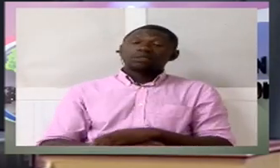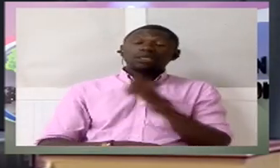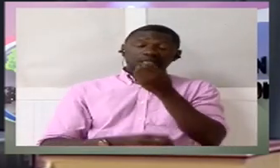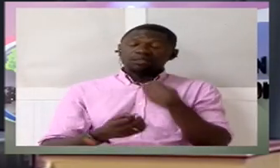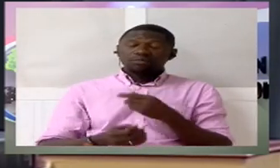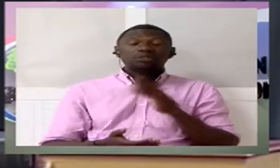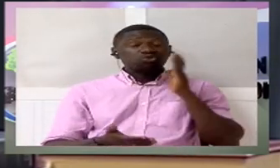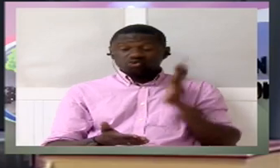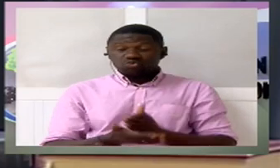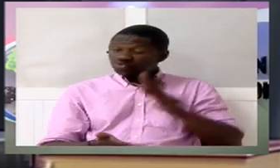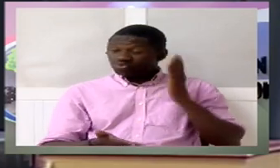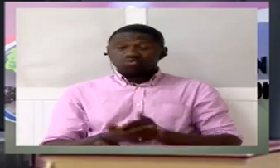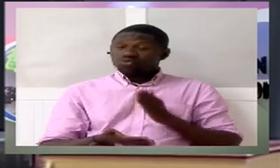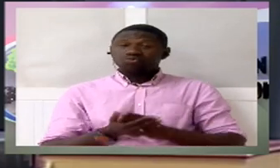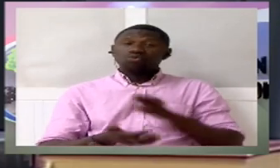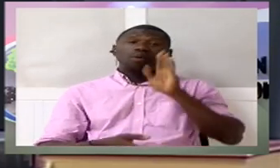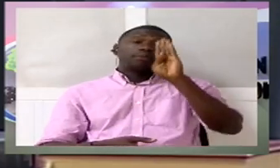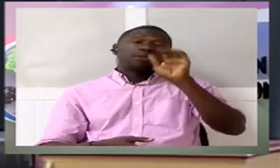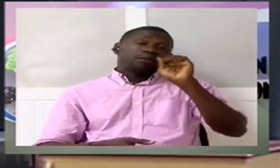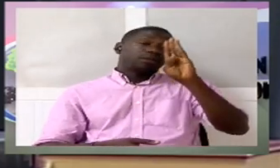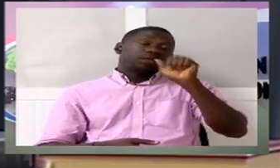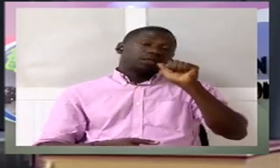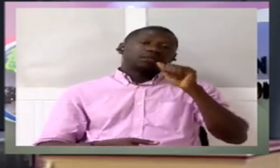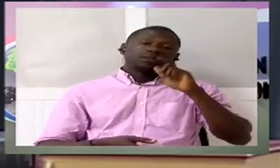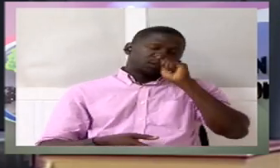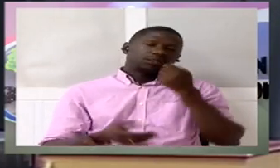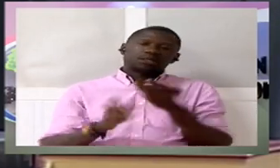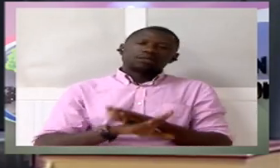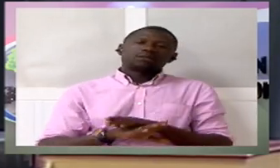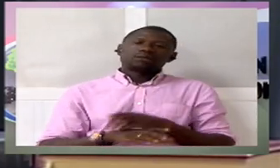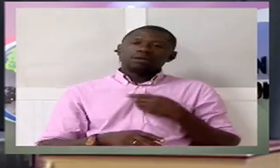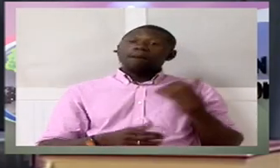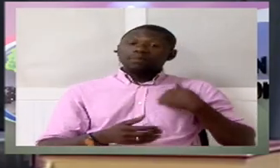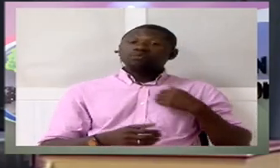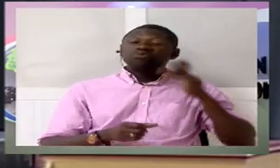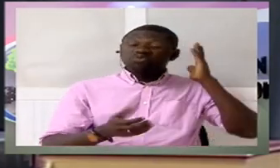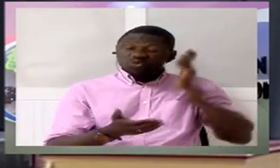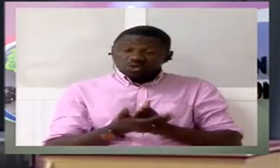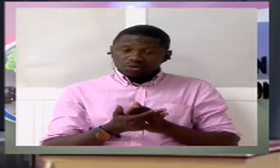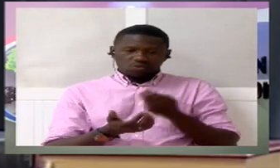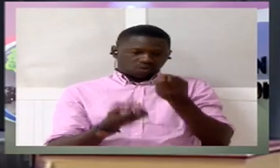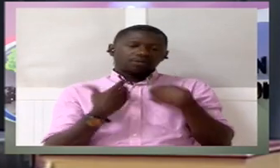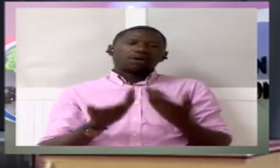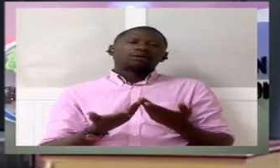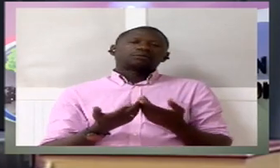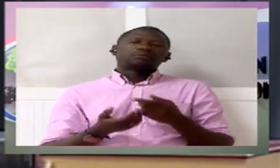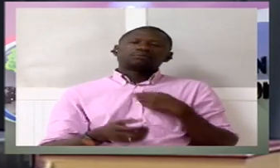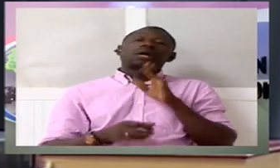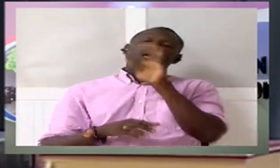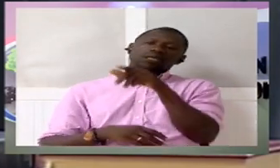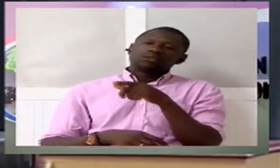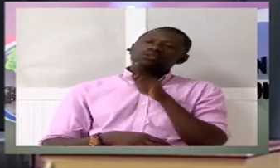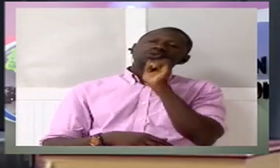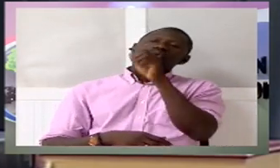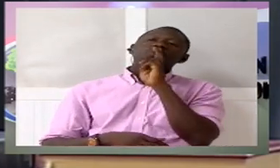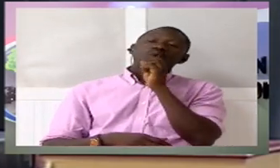reliable source. He said to me, Baba is dead, and I got this from a reliable source. I told him, your source is not telling you